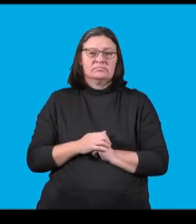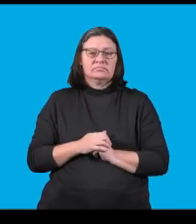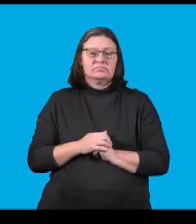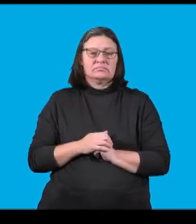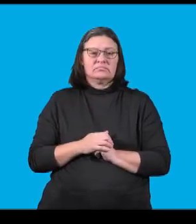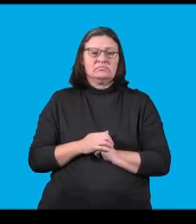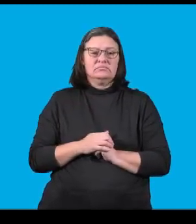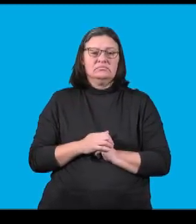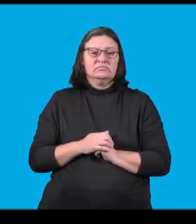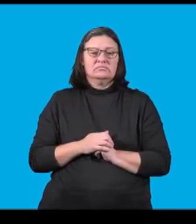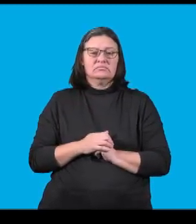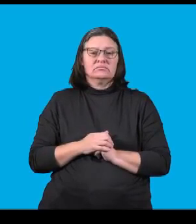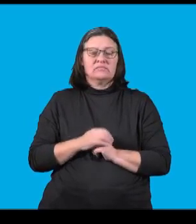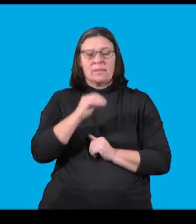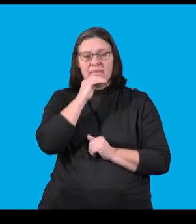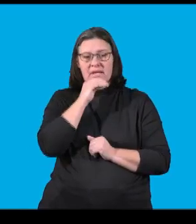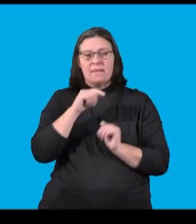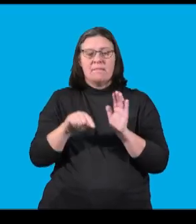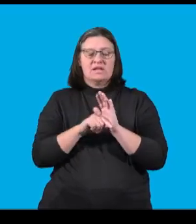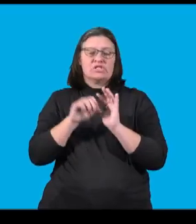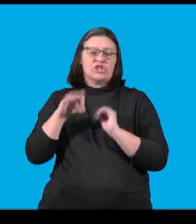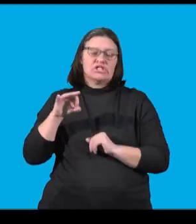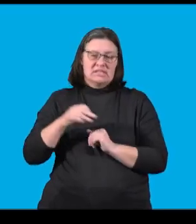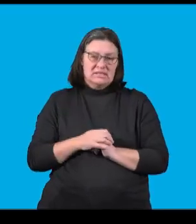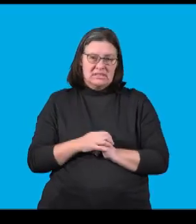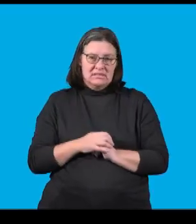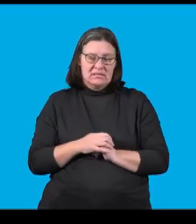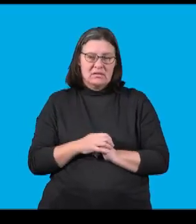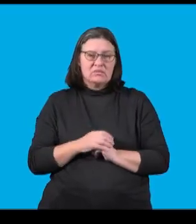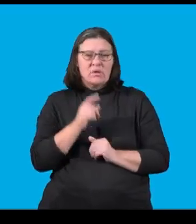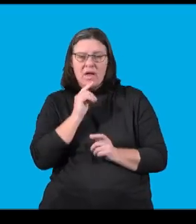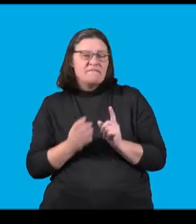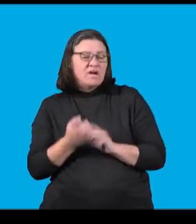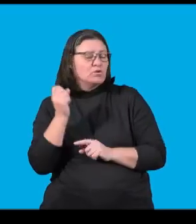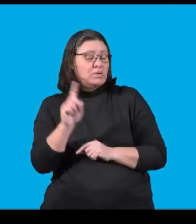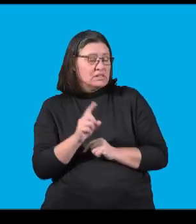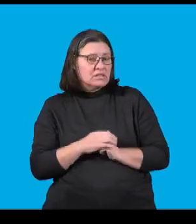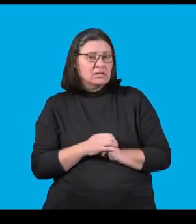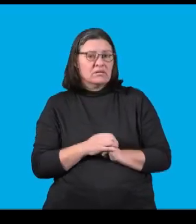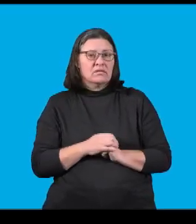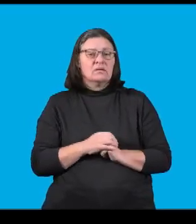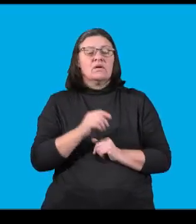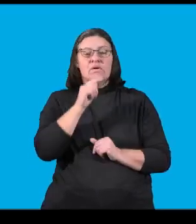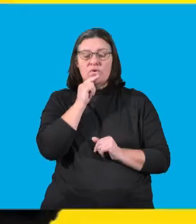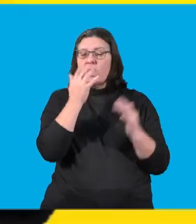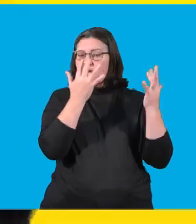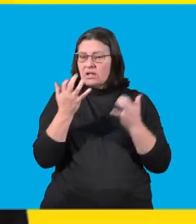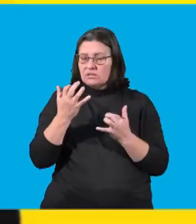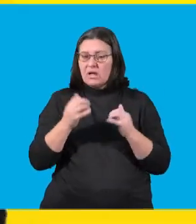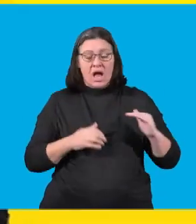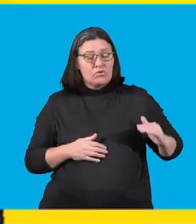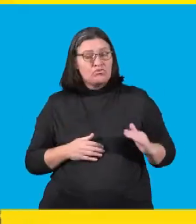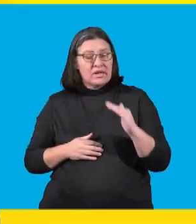the sign changes, is going to be minus 13. So therefore, let's understand what we found. We found, using calculus,